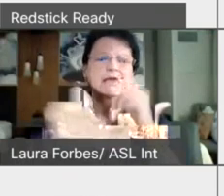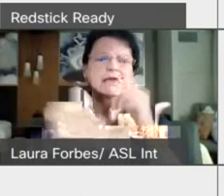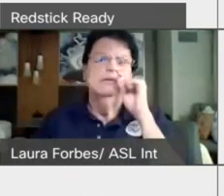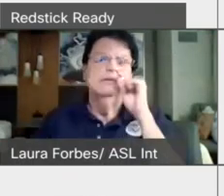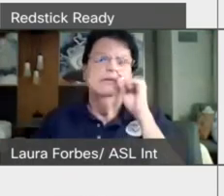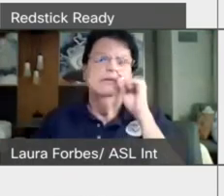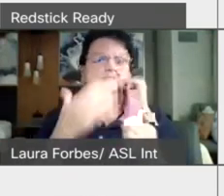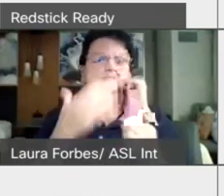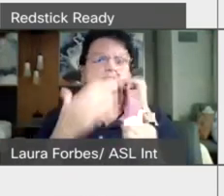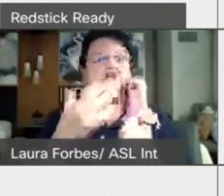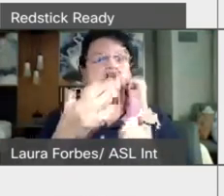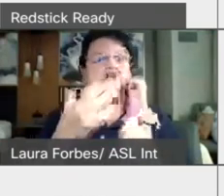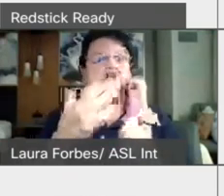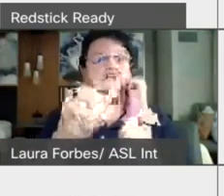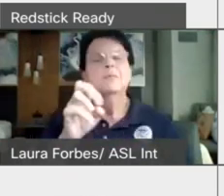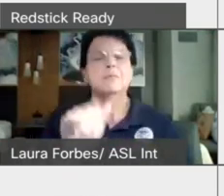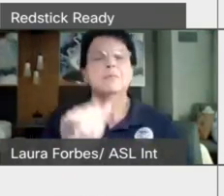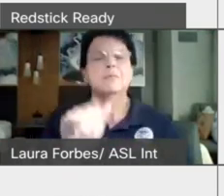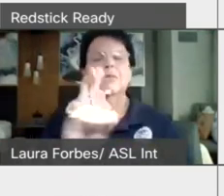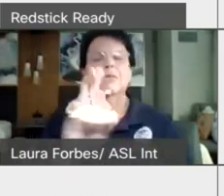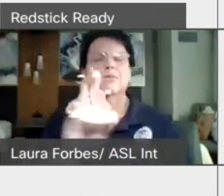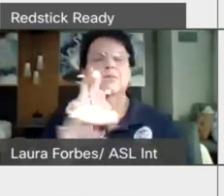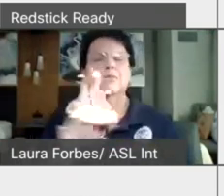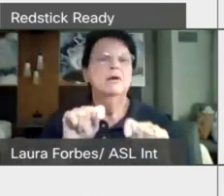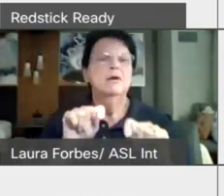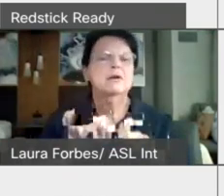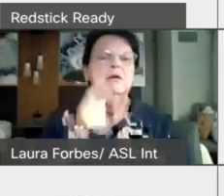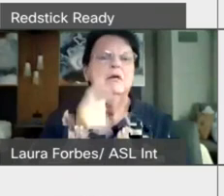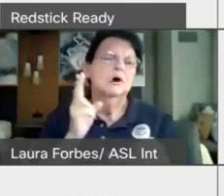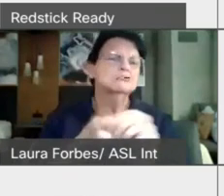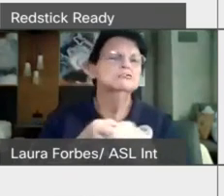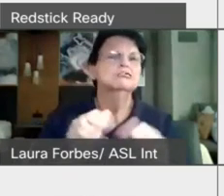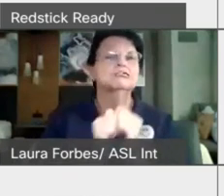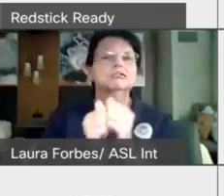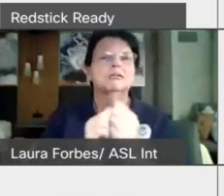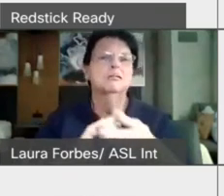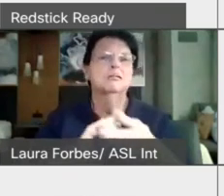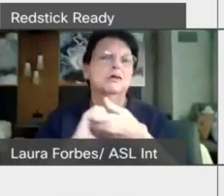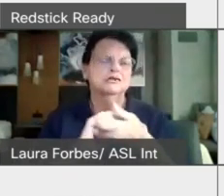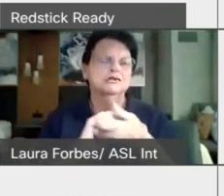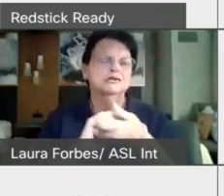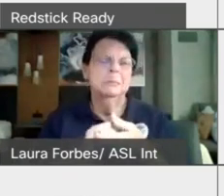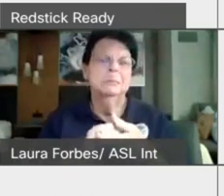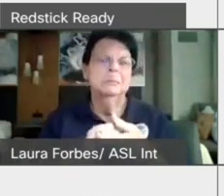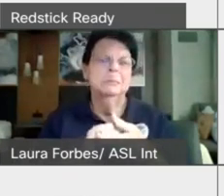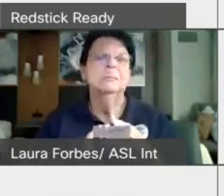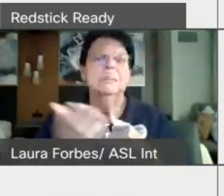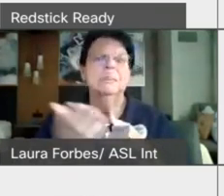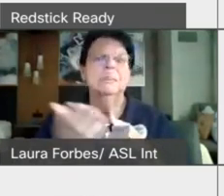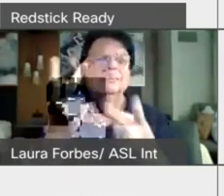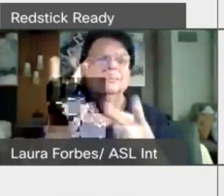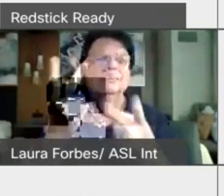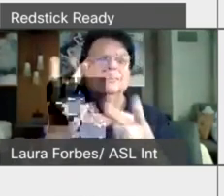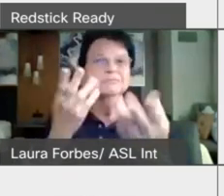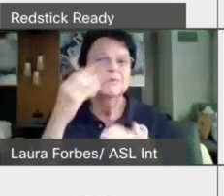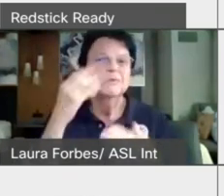you, Mayor President Broome, and your team for your partnership on this event, just like we've seen through so many different